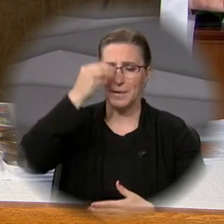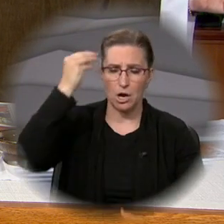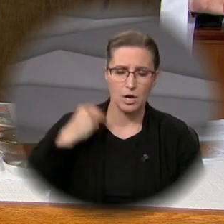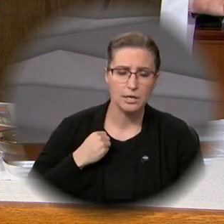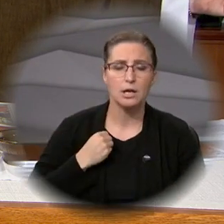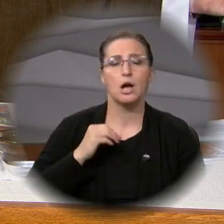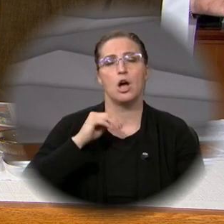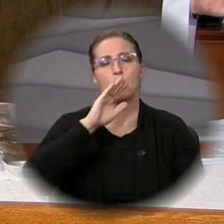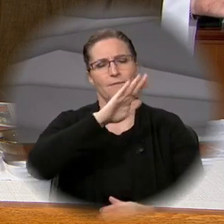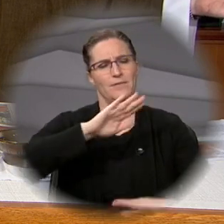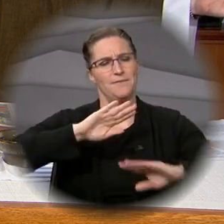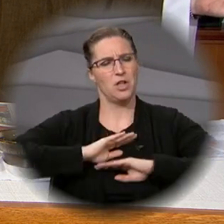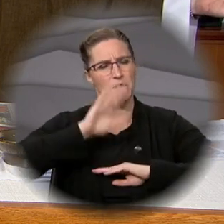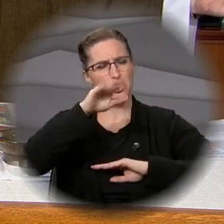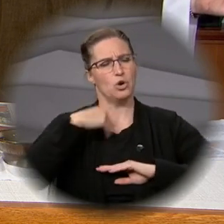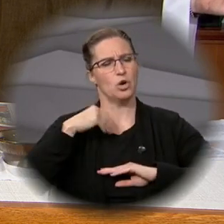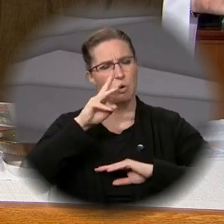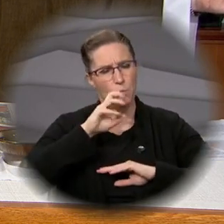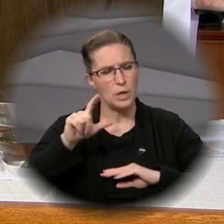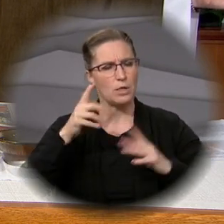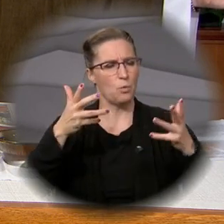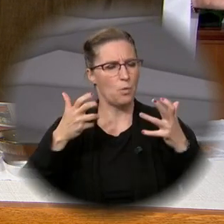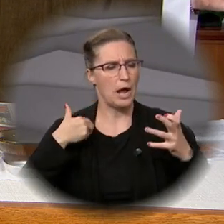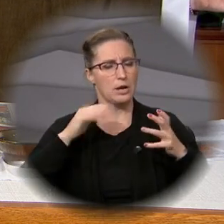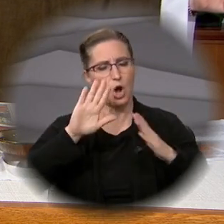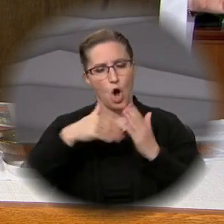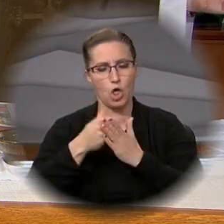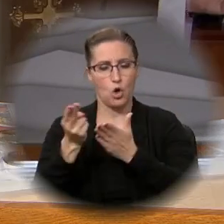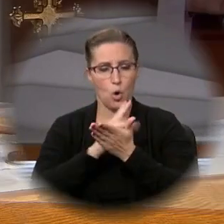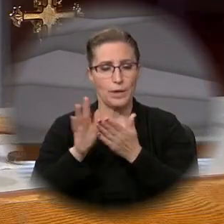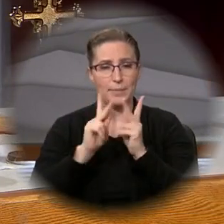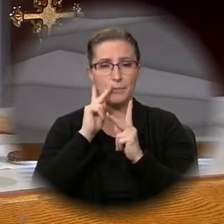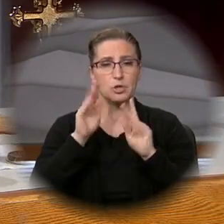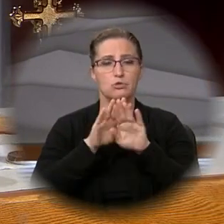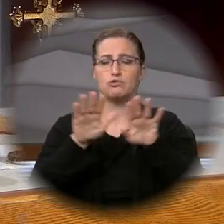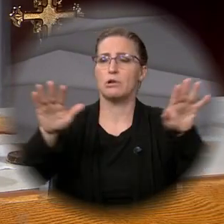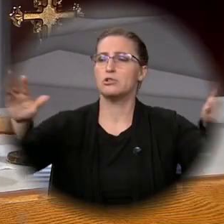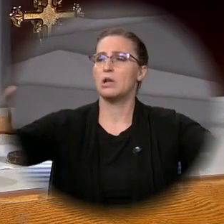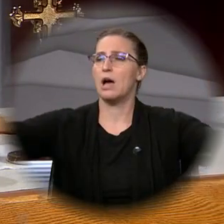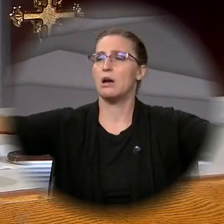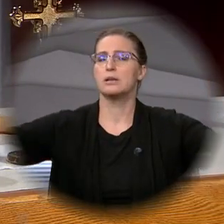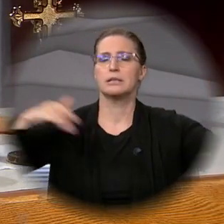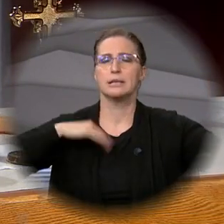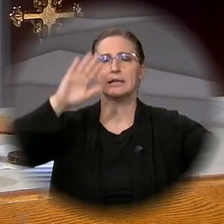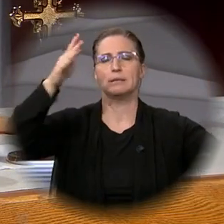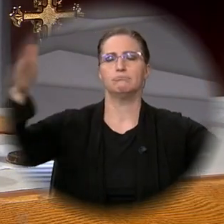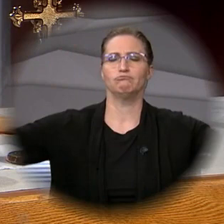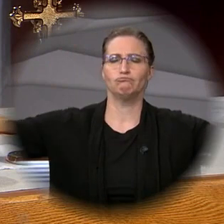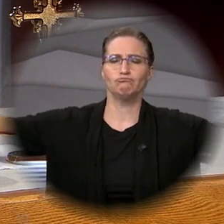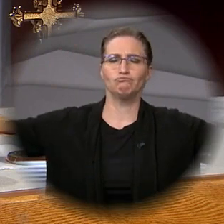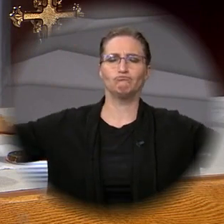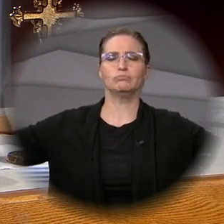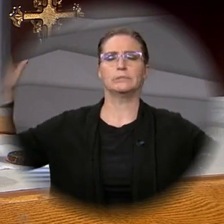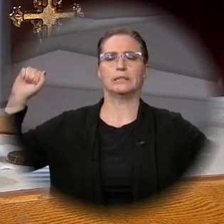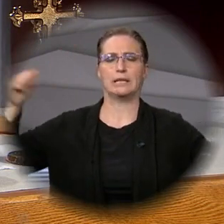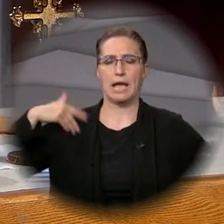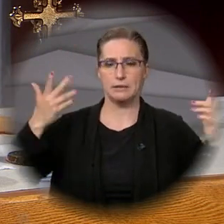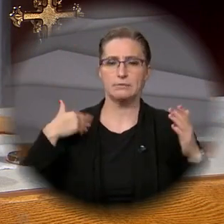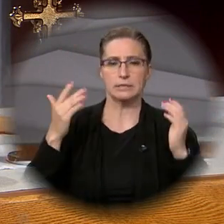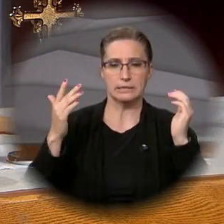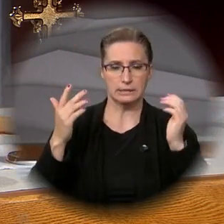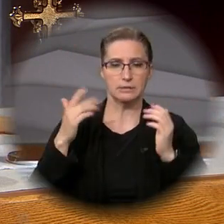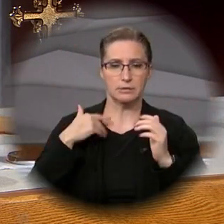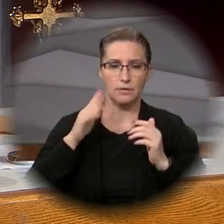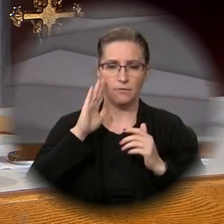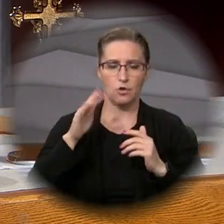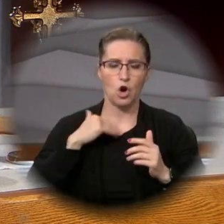Fulfilling your will and gaining for you a holy people, he stretched out his hands as he endured his passion so as to break the bonds of death and manifest